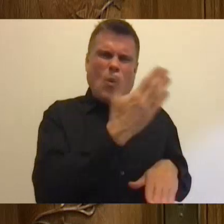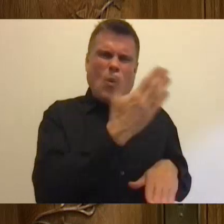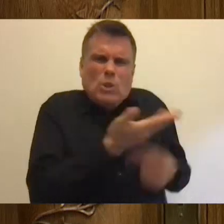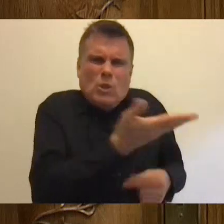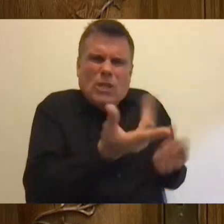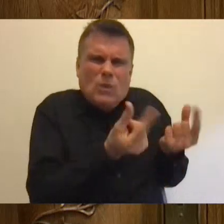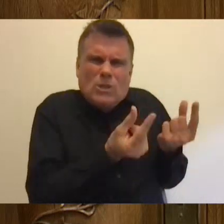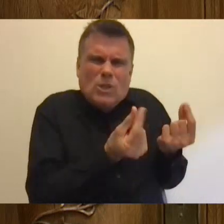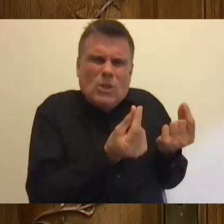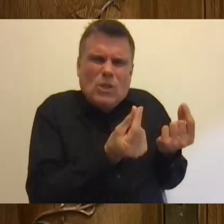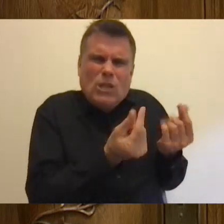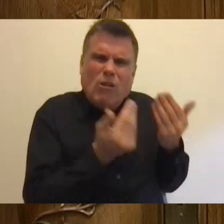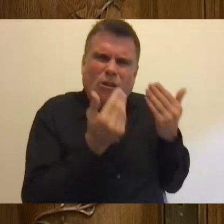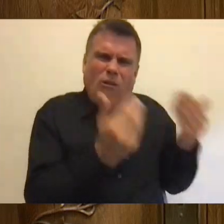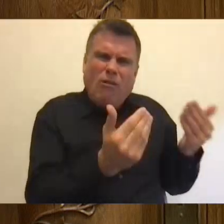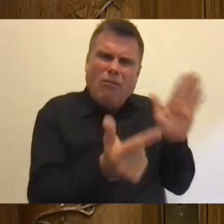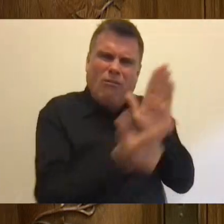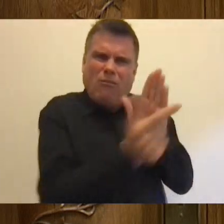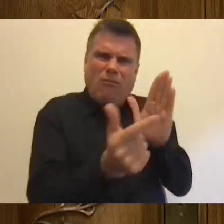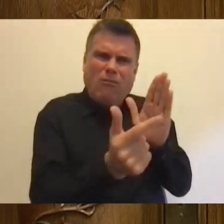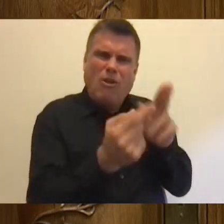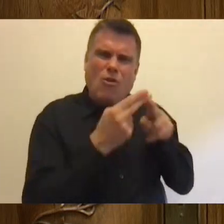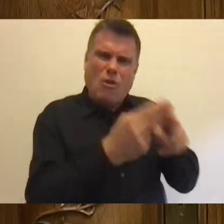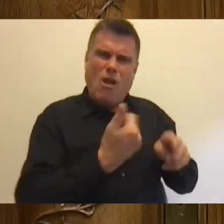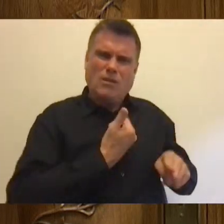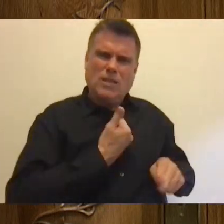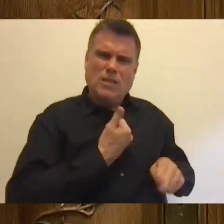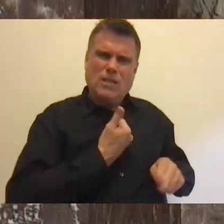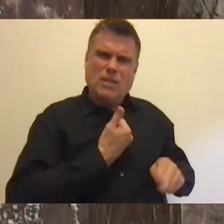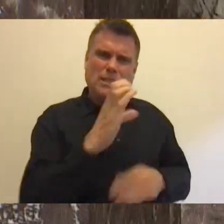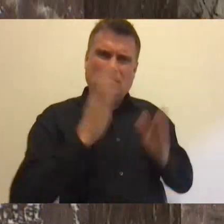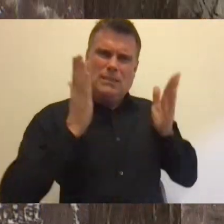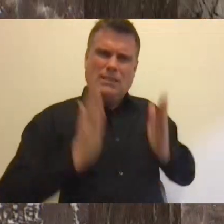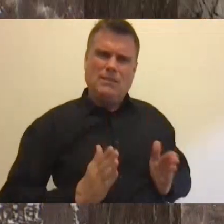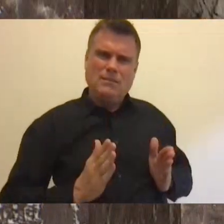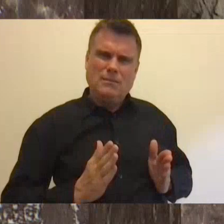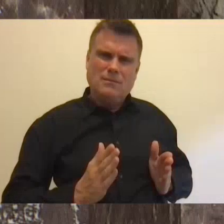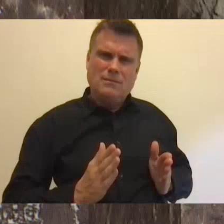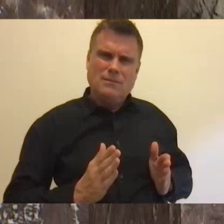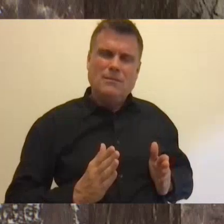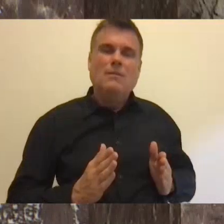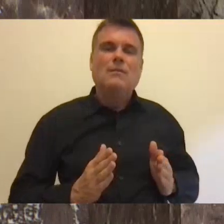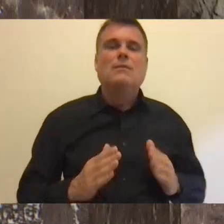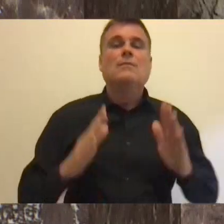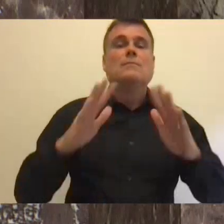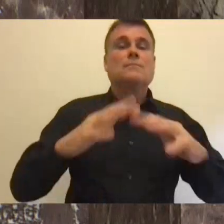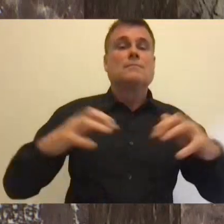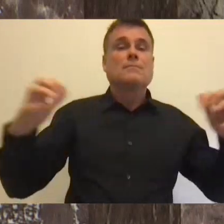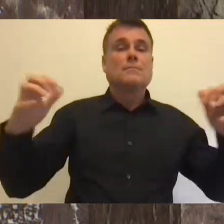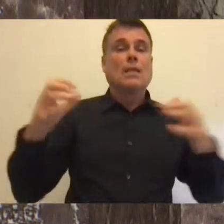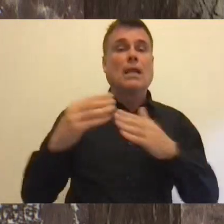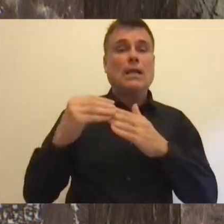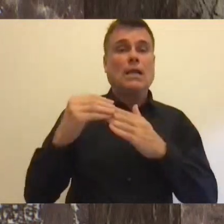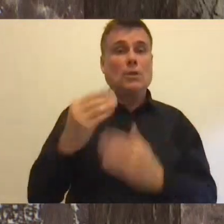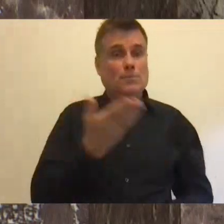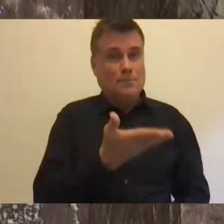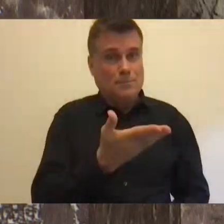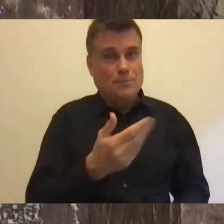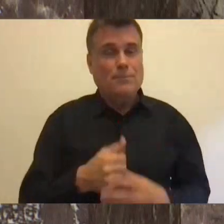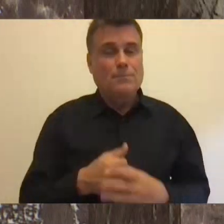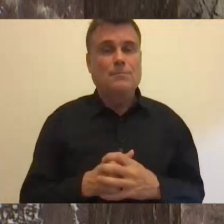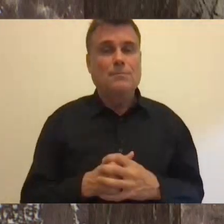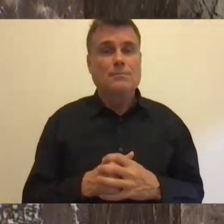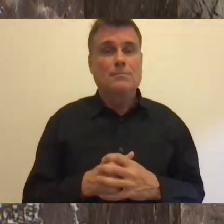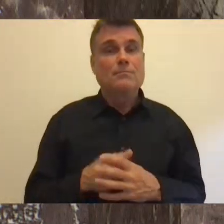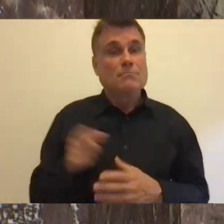Government House Leader. Thank you so much, Honourable Speaker. And the member is correct. There are some serious issues in this province that we need to be taking head on, and we